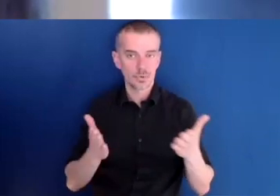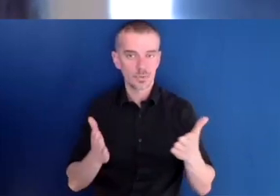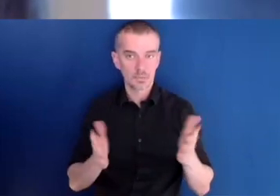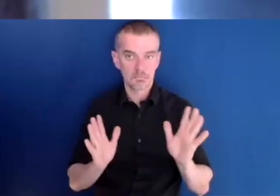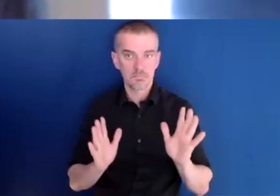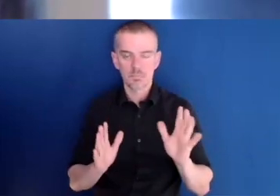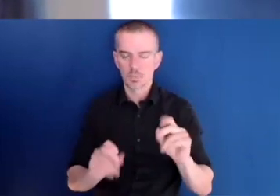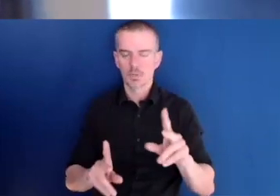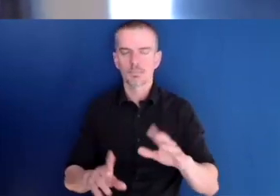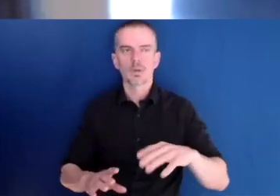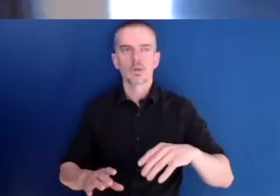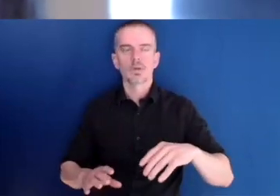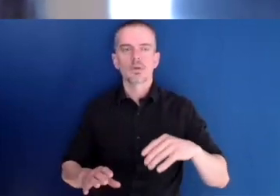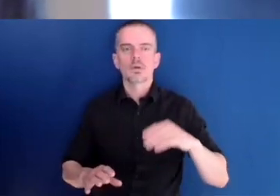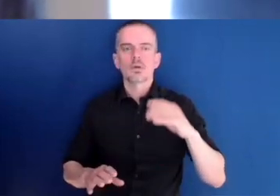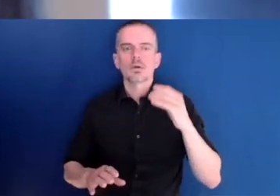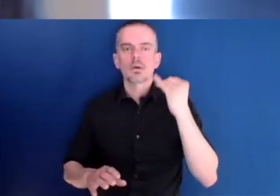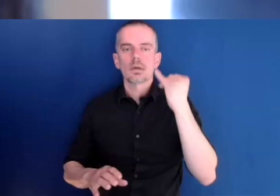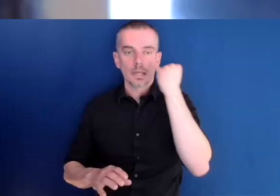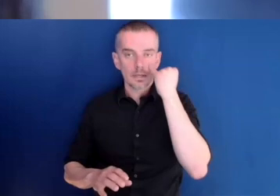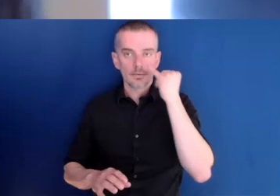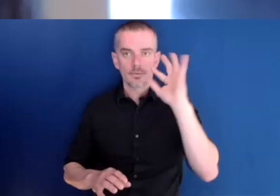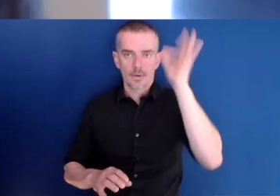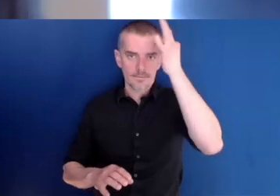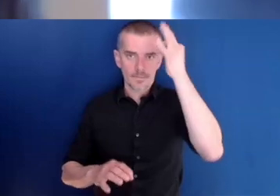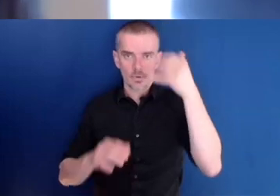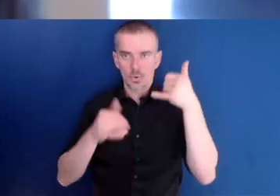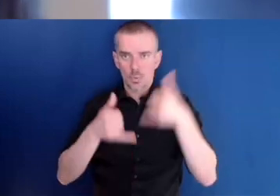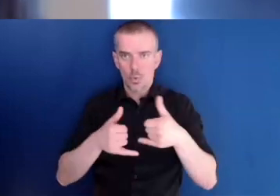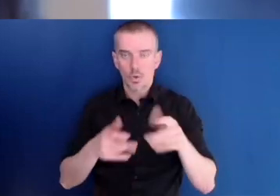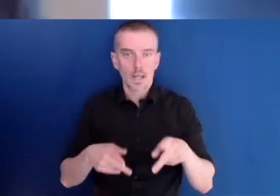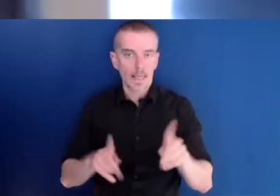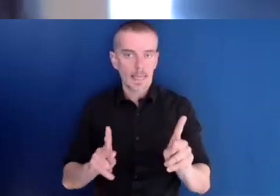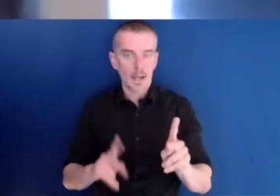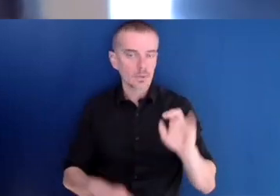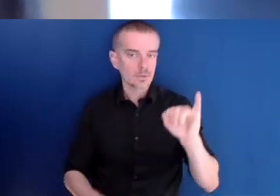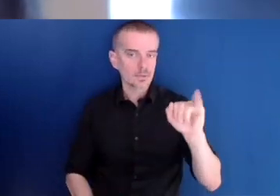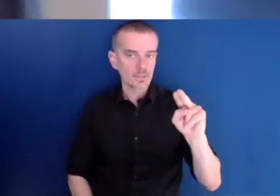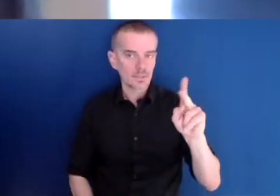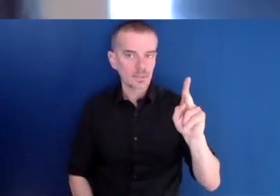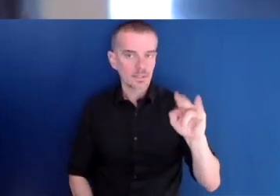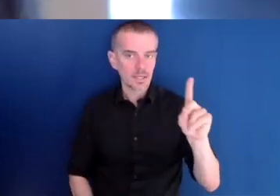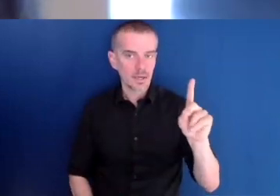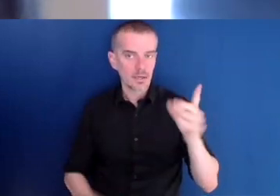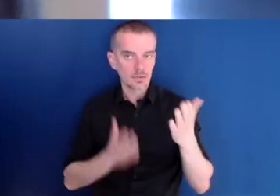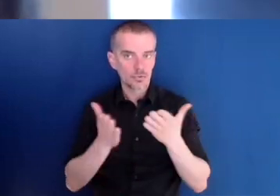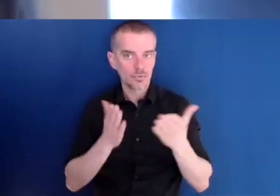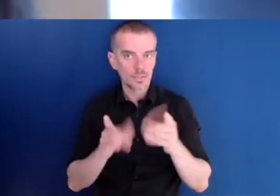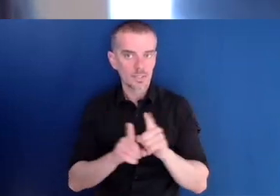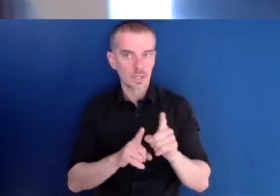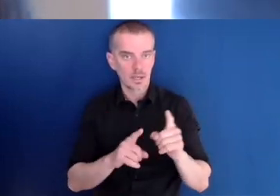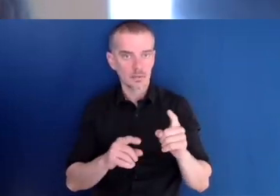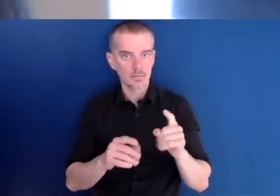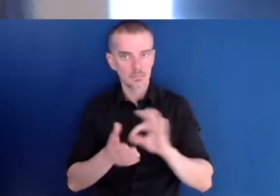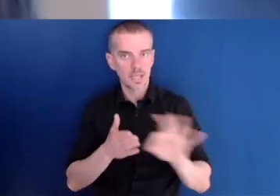And so if a federal award allows in-kind services as a match,